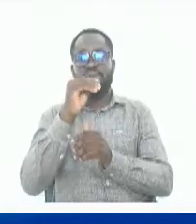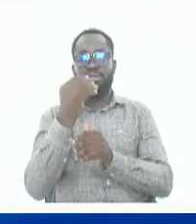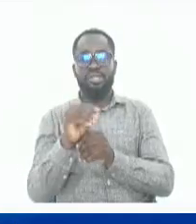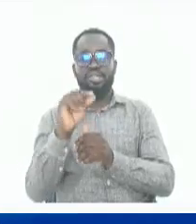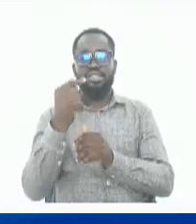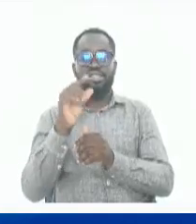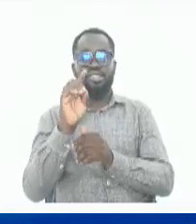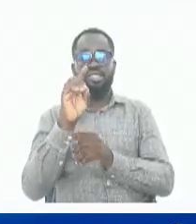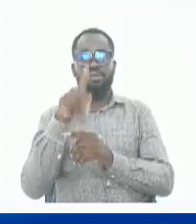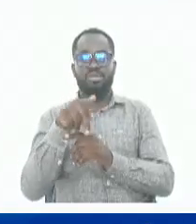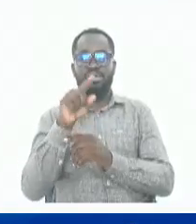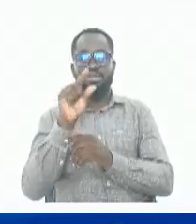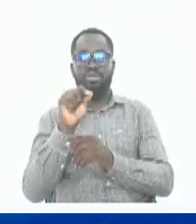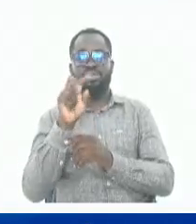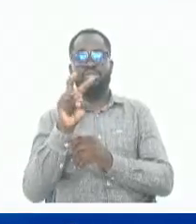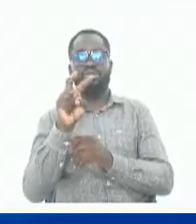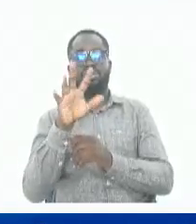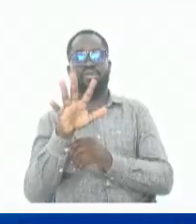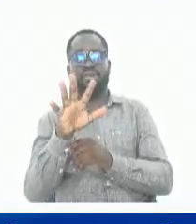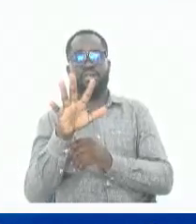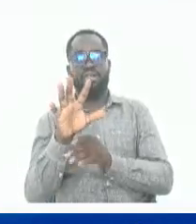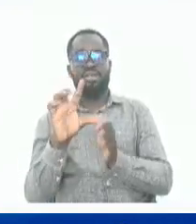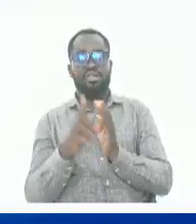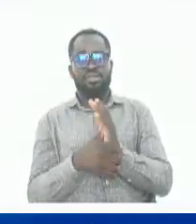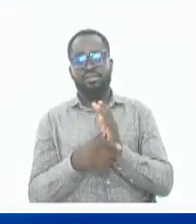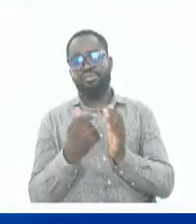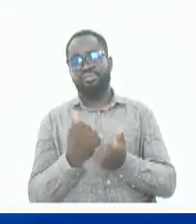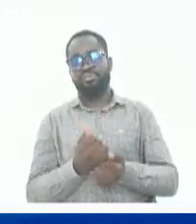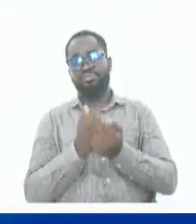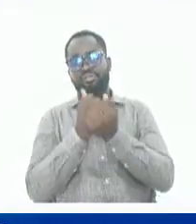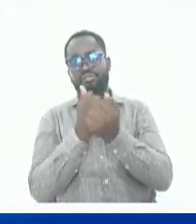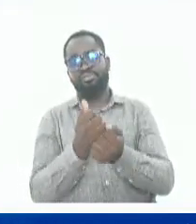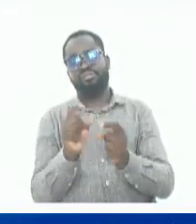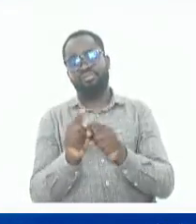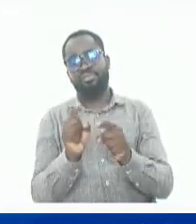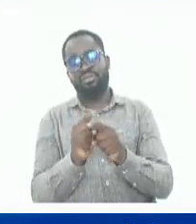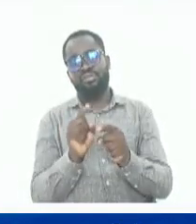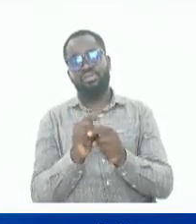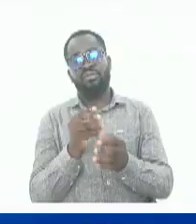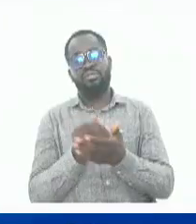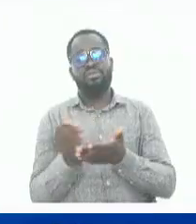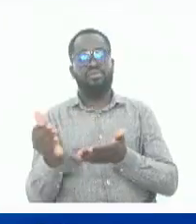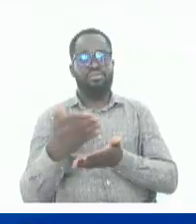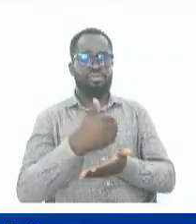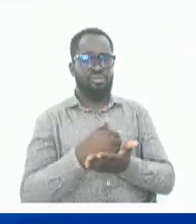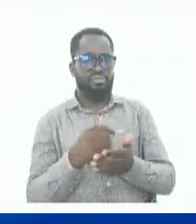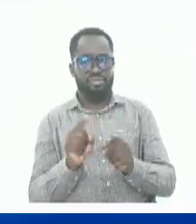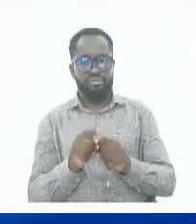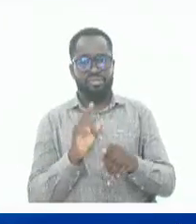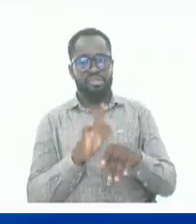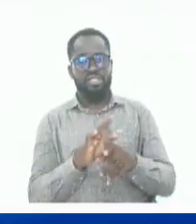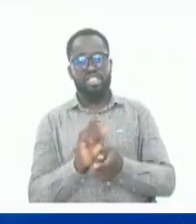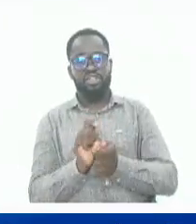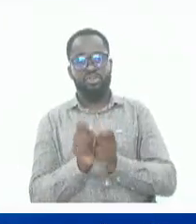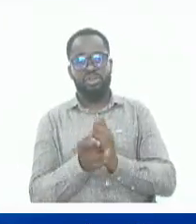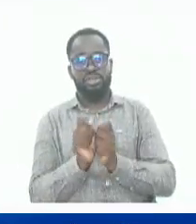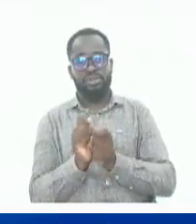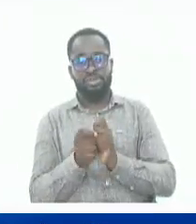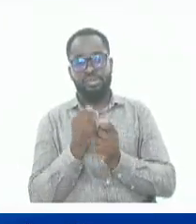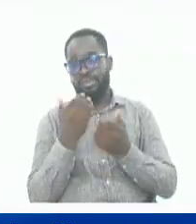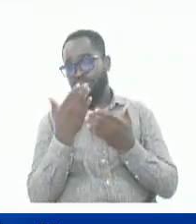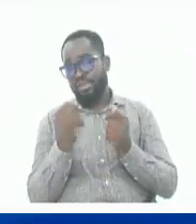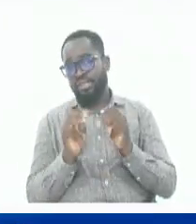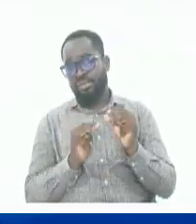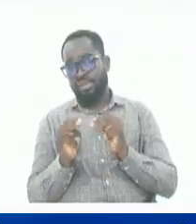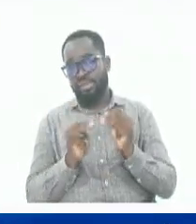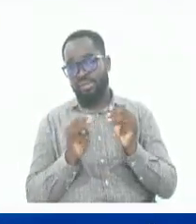GDP in 2025, aided by improved revenue mobilization through tax reforms and better